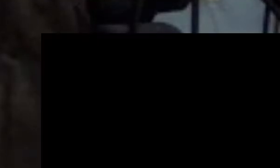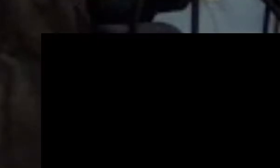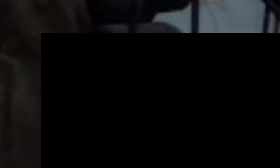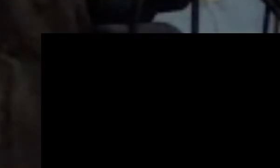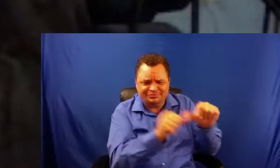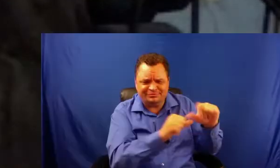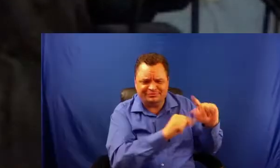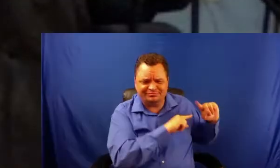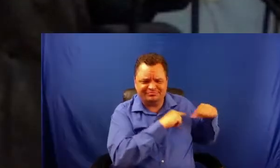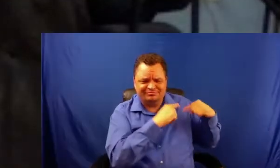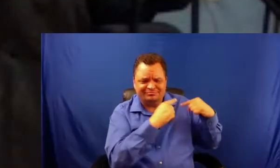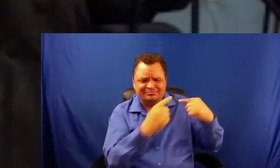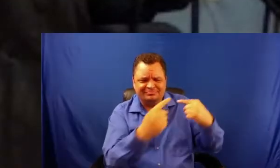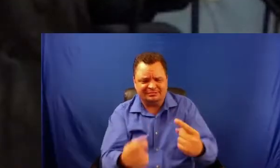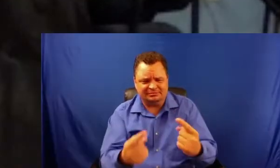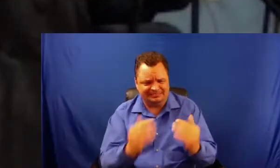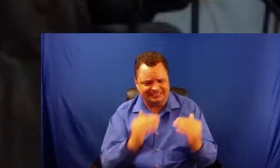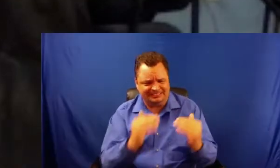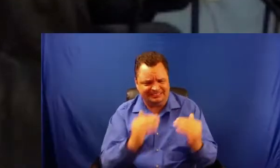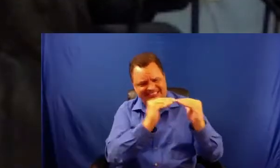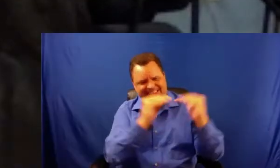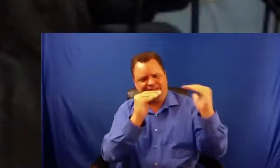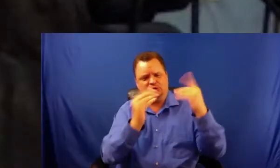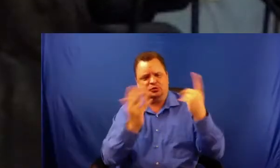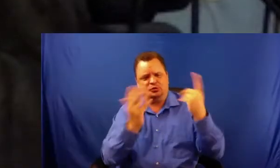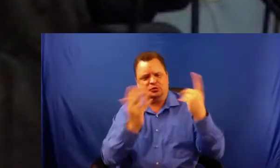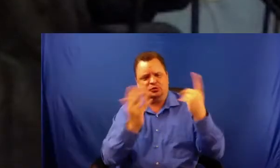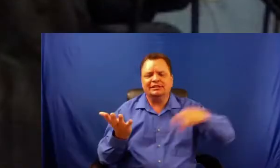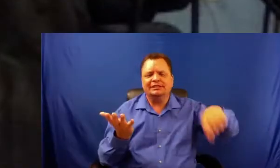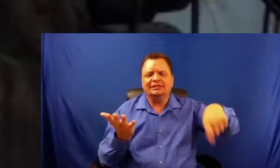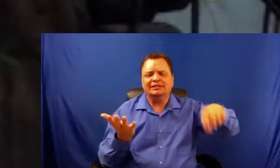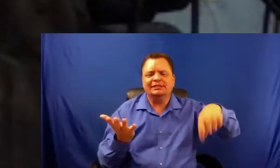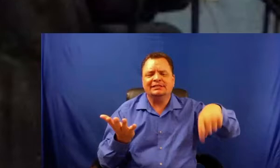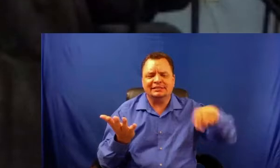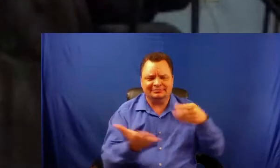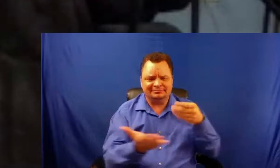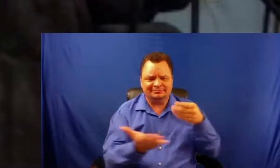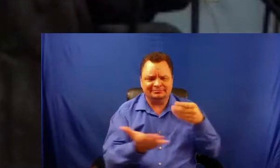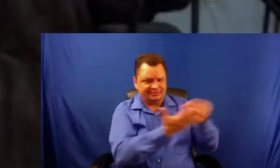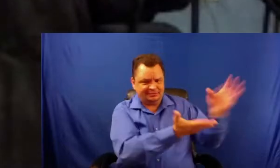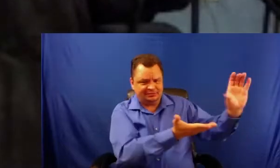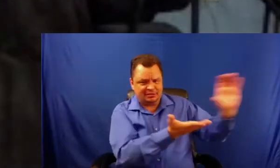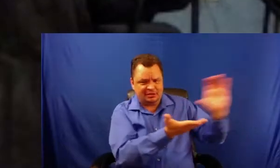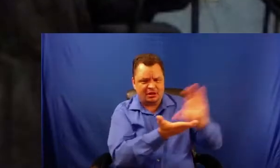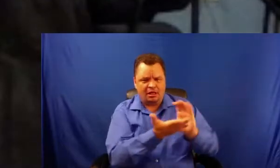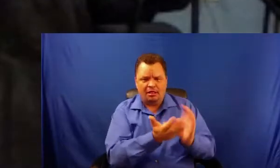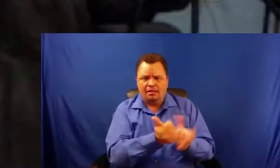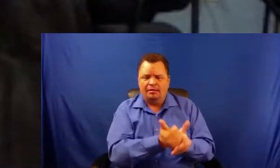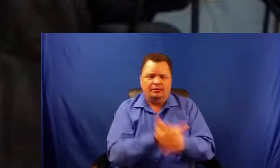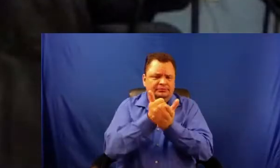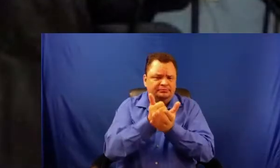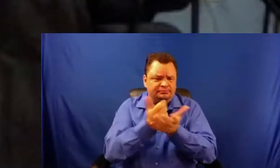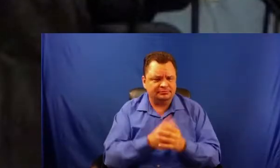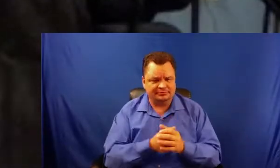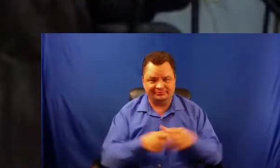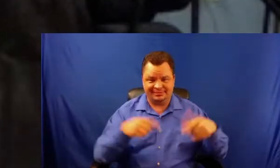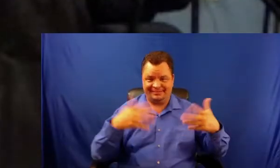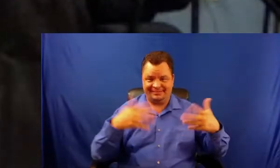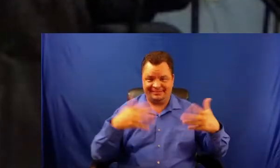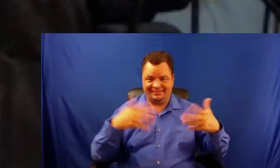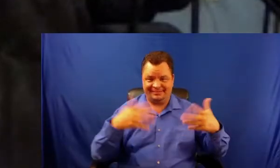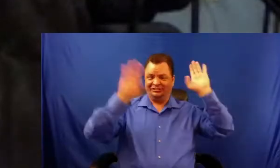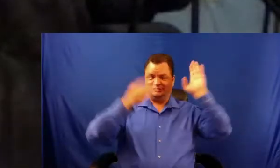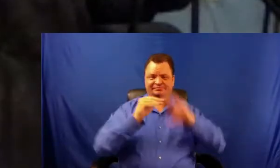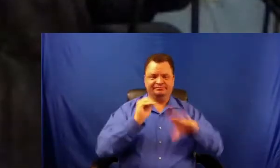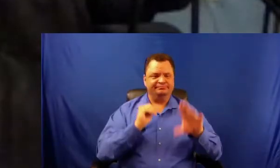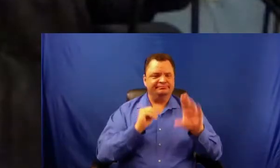I appreciate about this funding also is that it's not, ending by this year, because we know that this is going to be a long-term